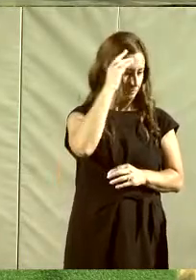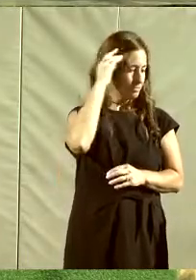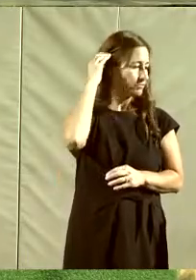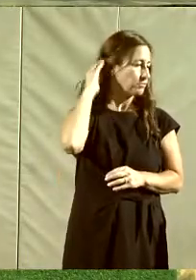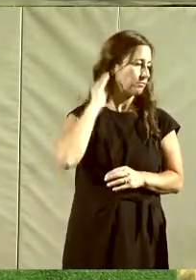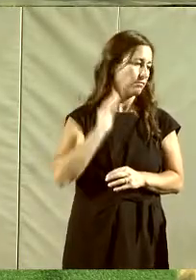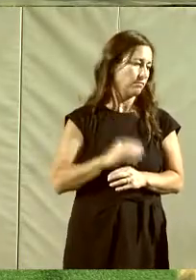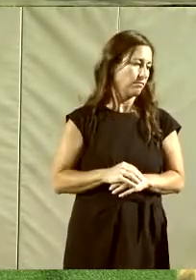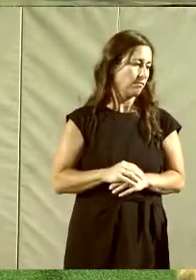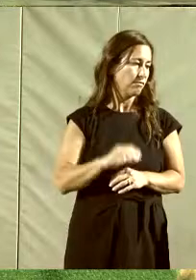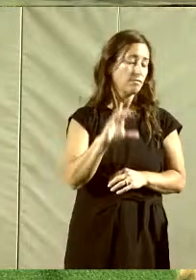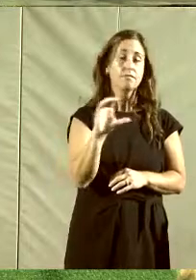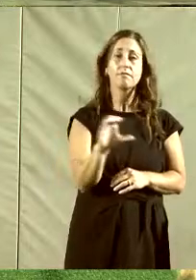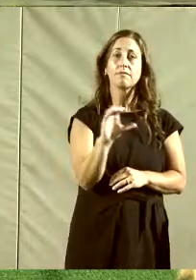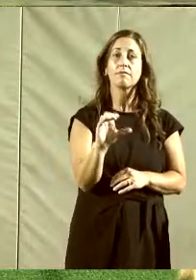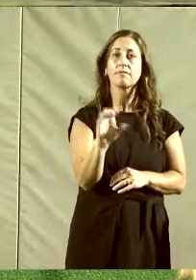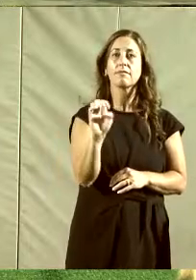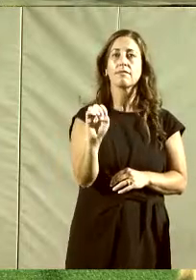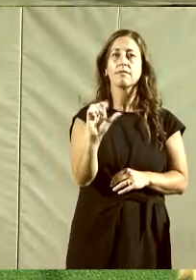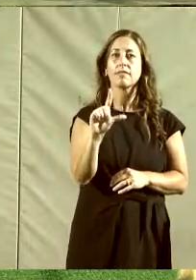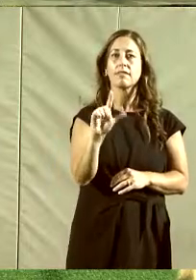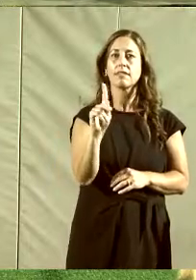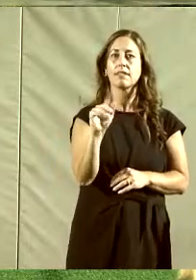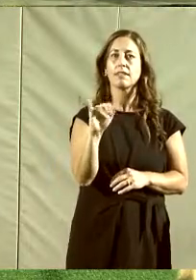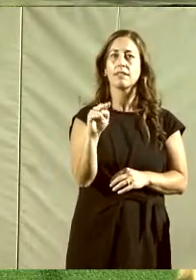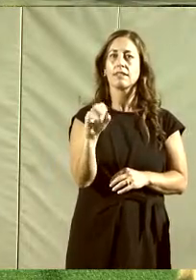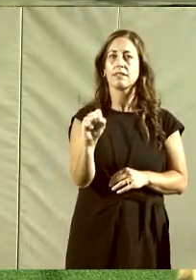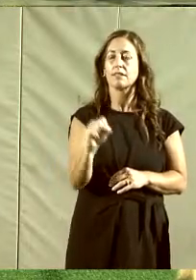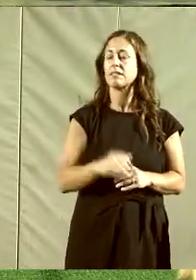Cade Allen Elkins.